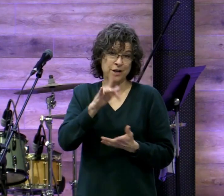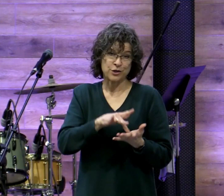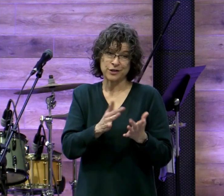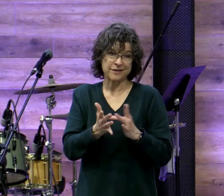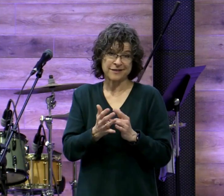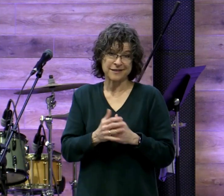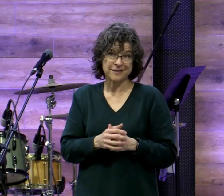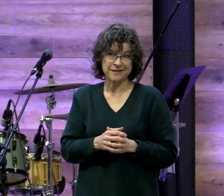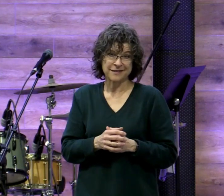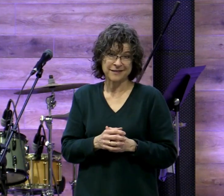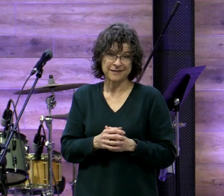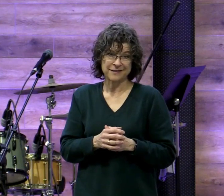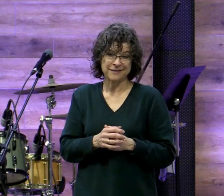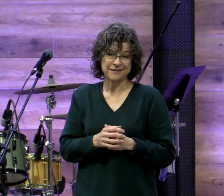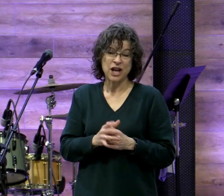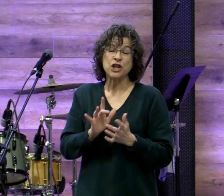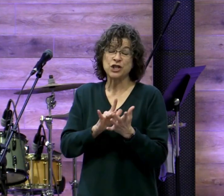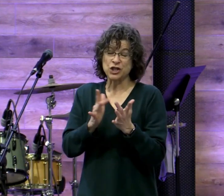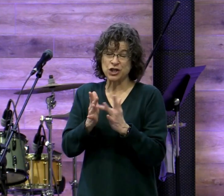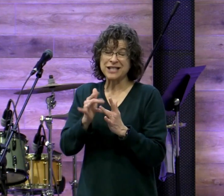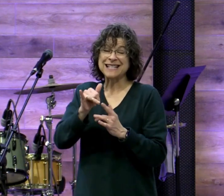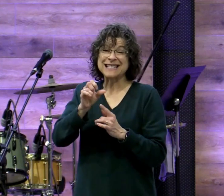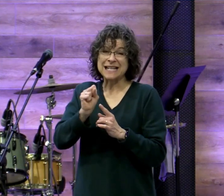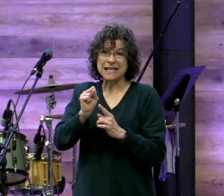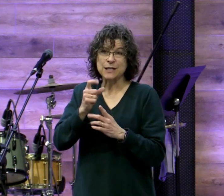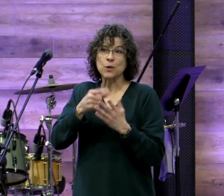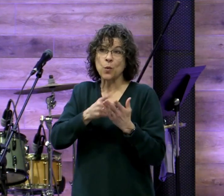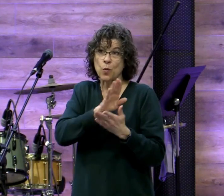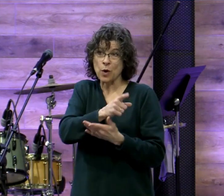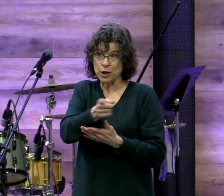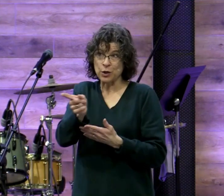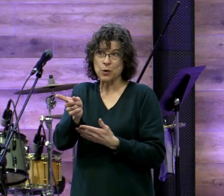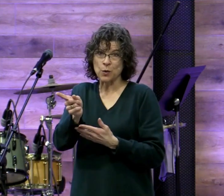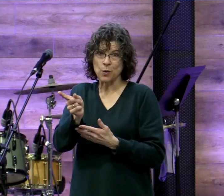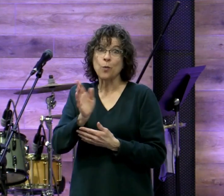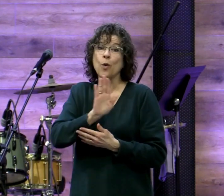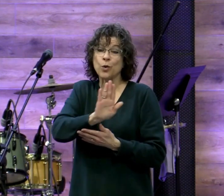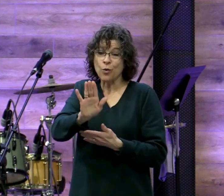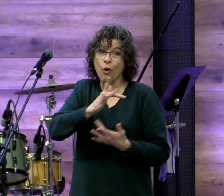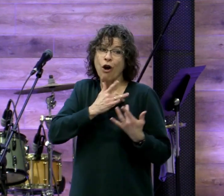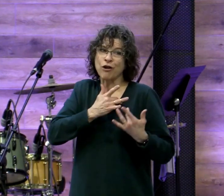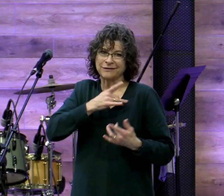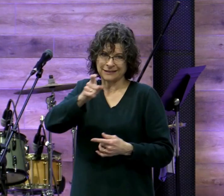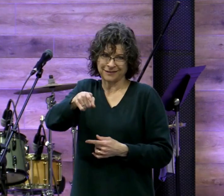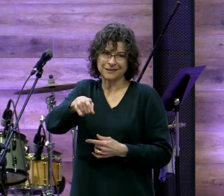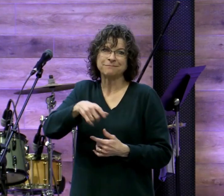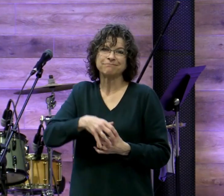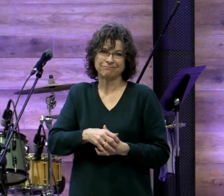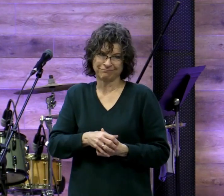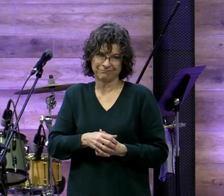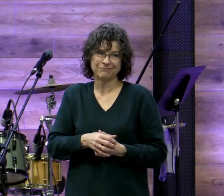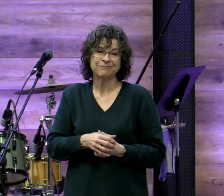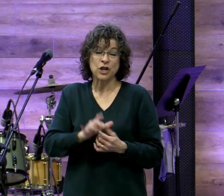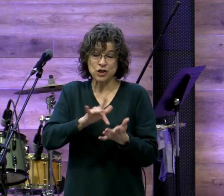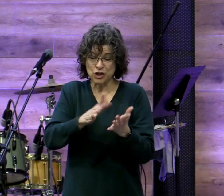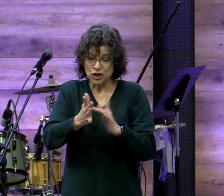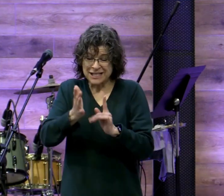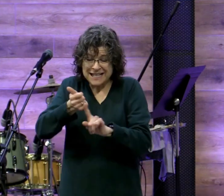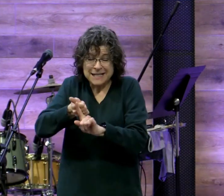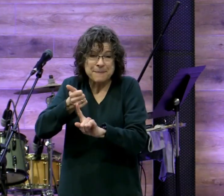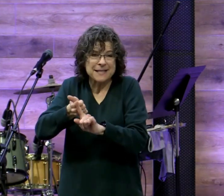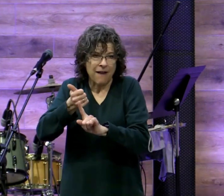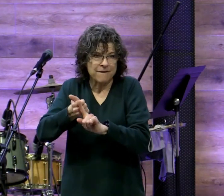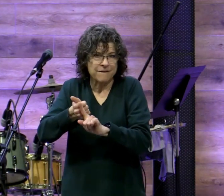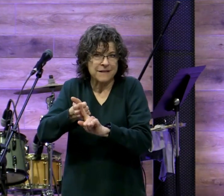reality that he is what your heart longs after. He is the greatest wine. He brings the deepest joy. He